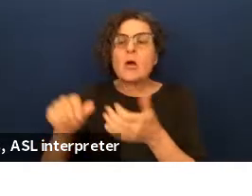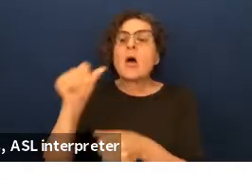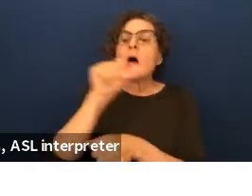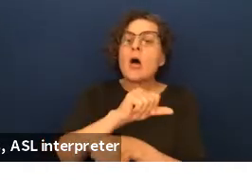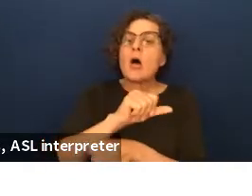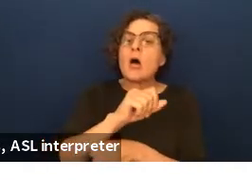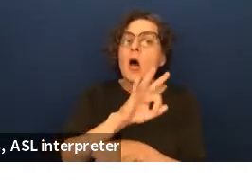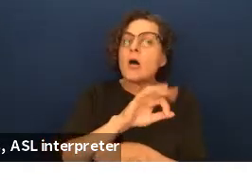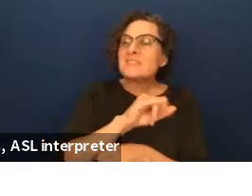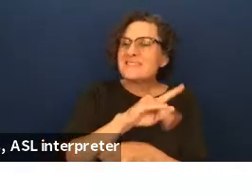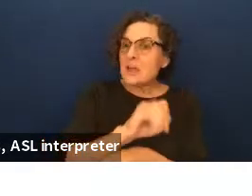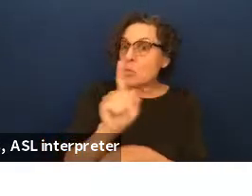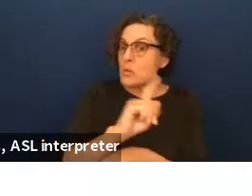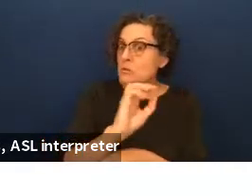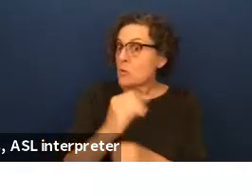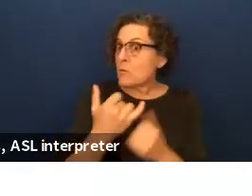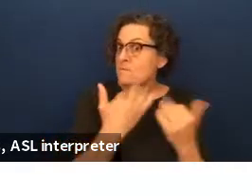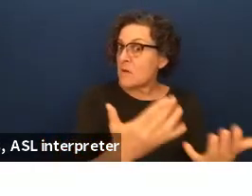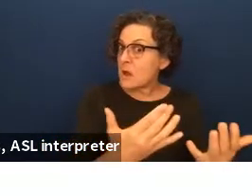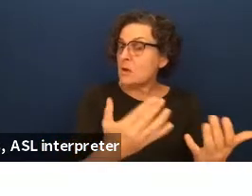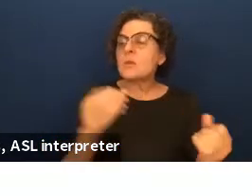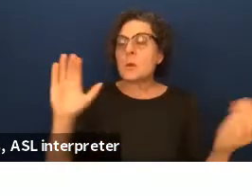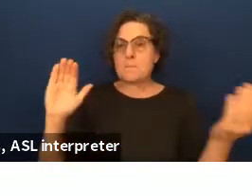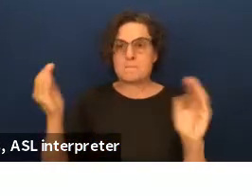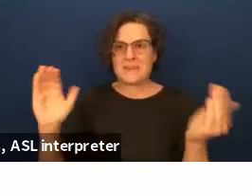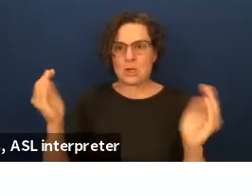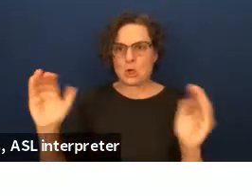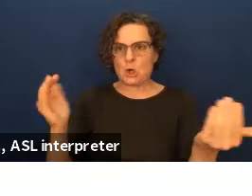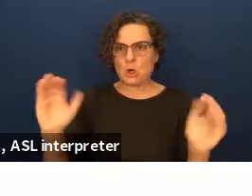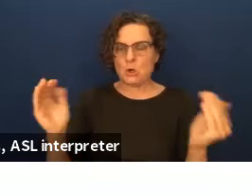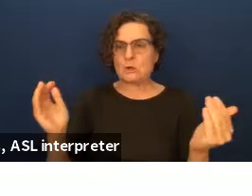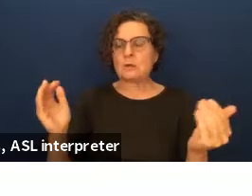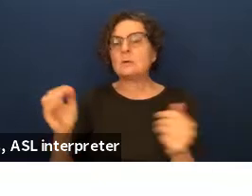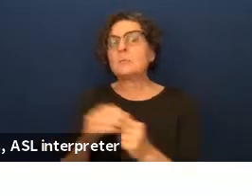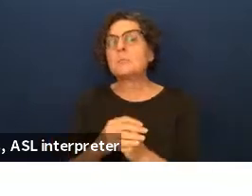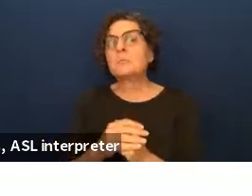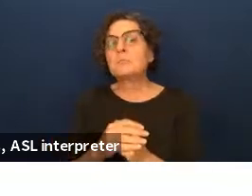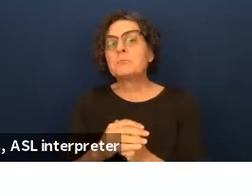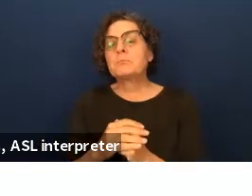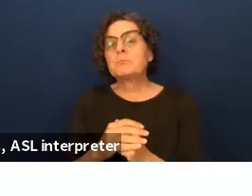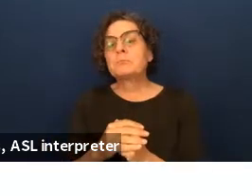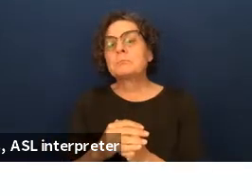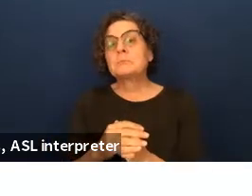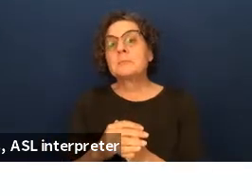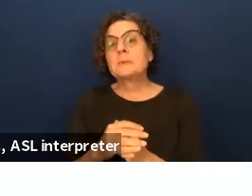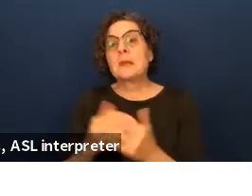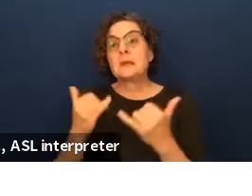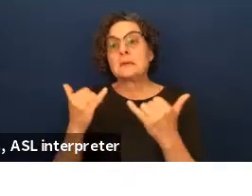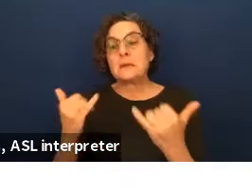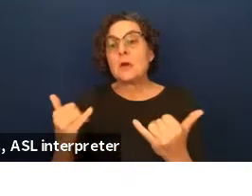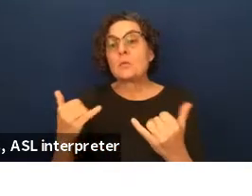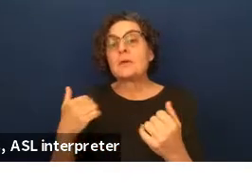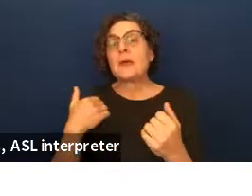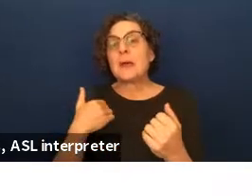off-site sample as the background sample. But now that we have a public program